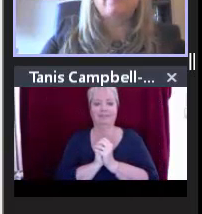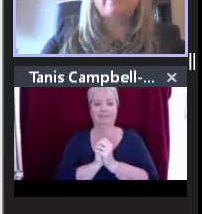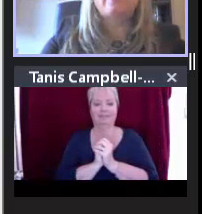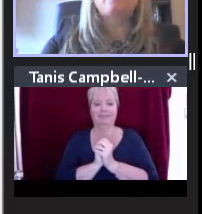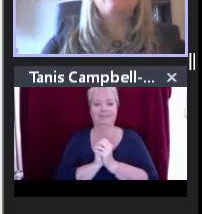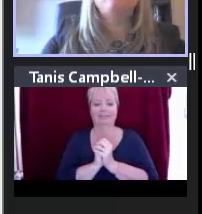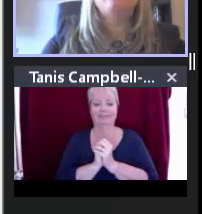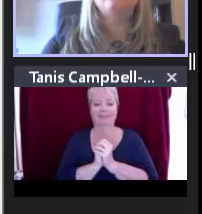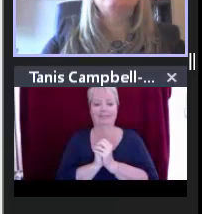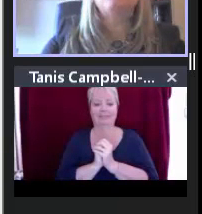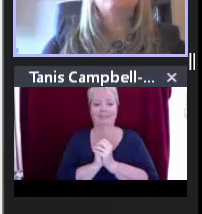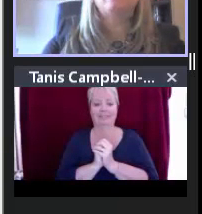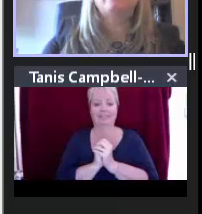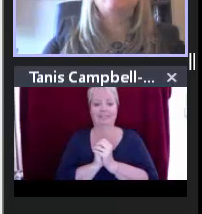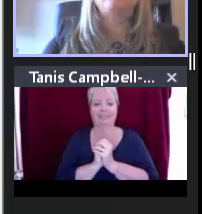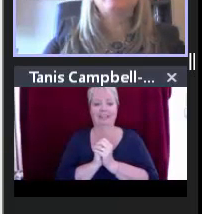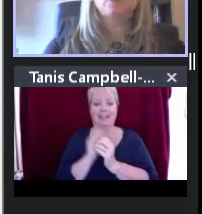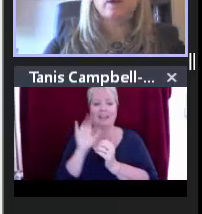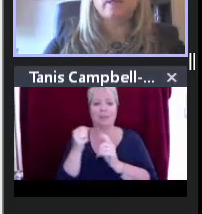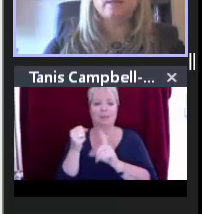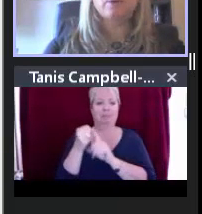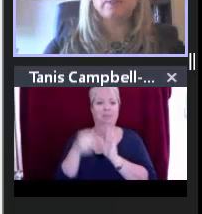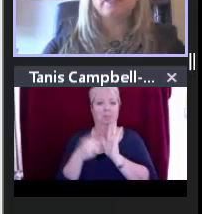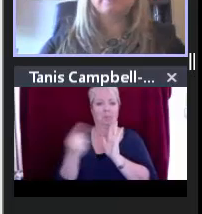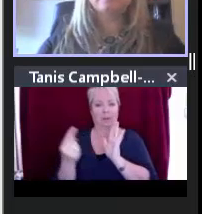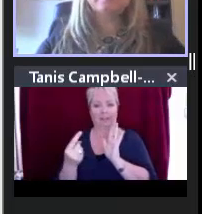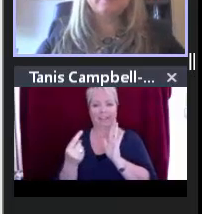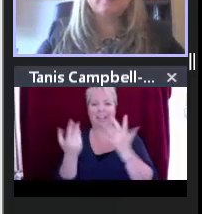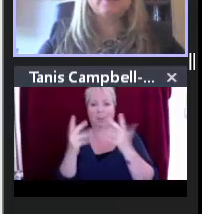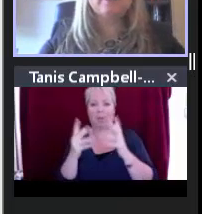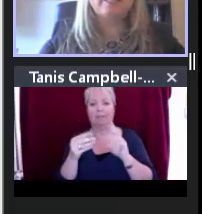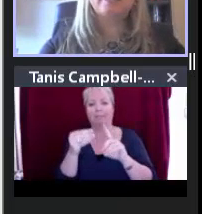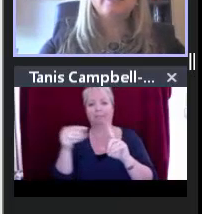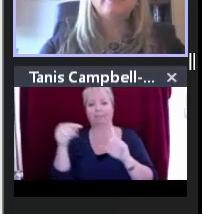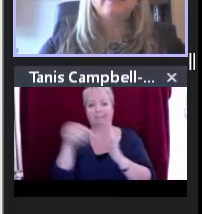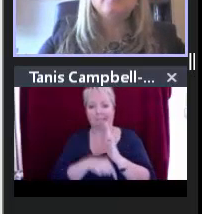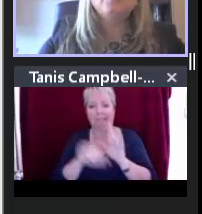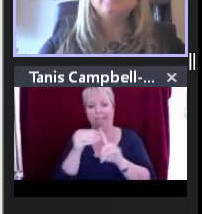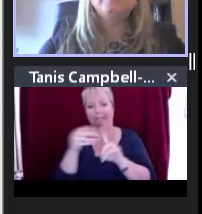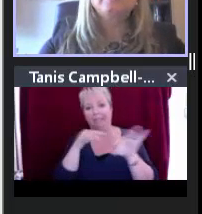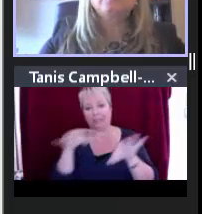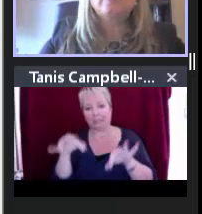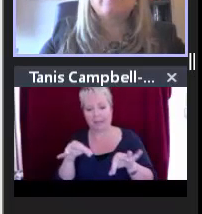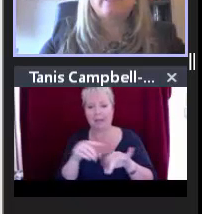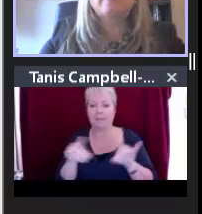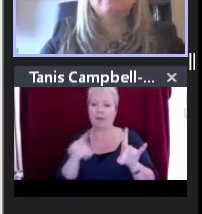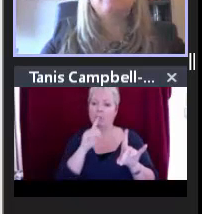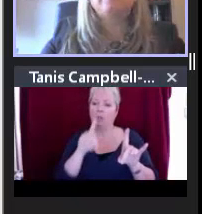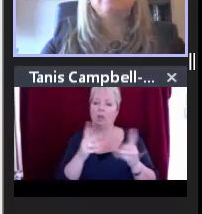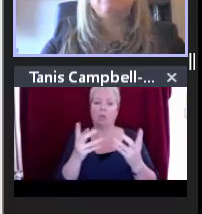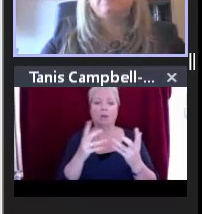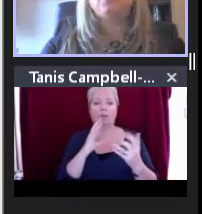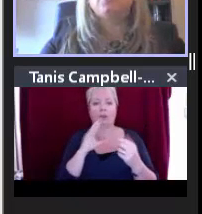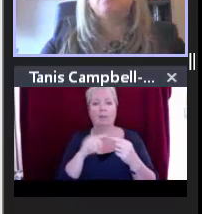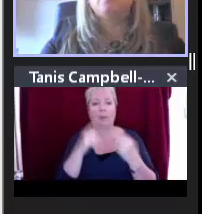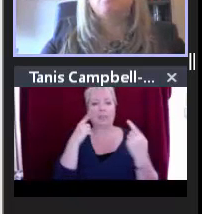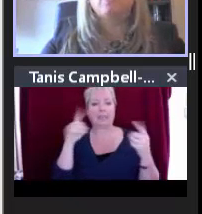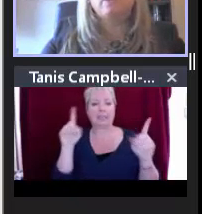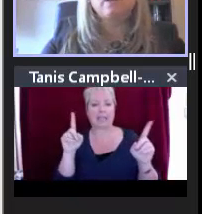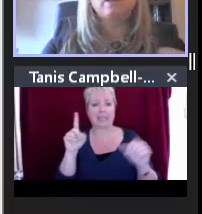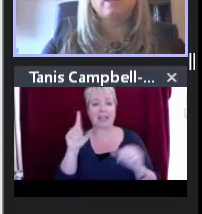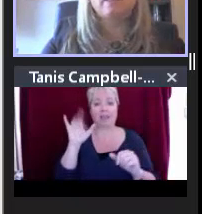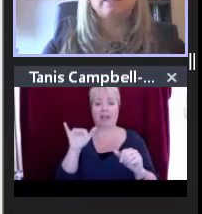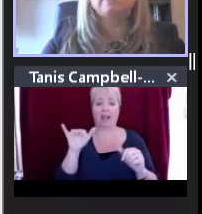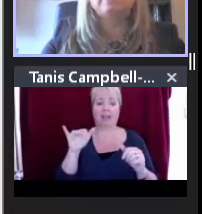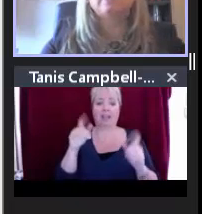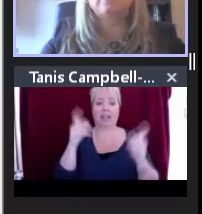too much on that. I want to focus more on how we've been talking about success here today. During the extravaganza, we did feature